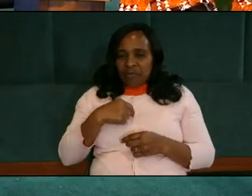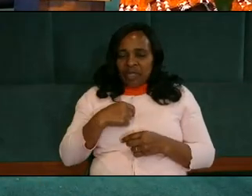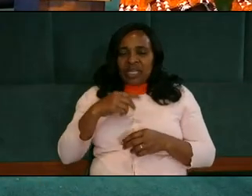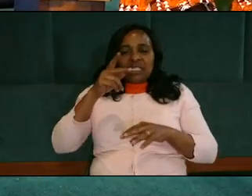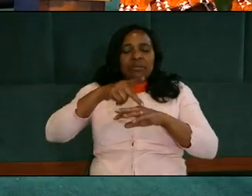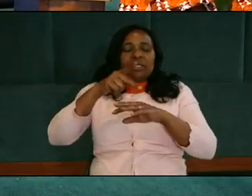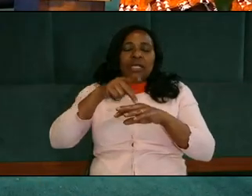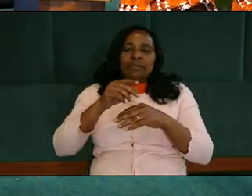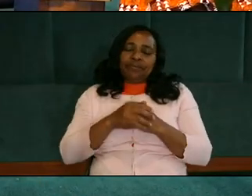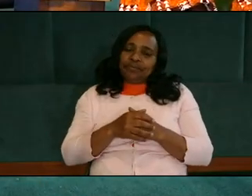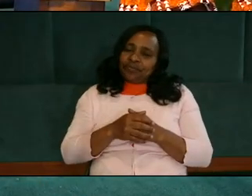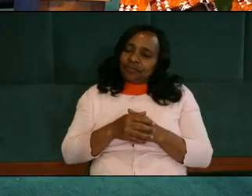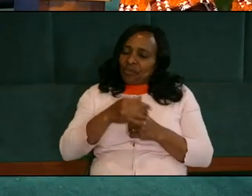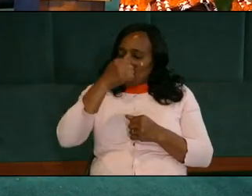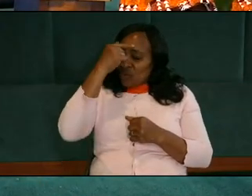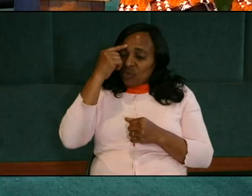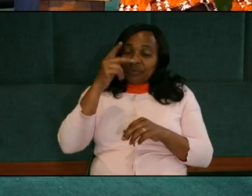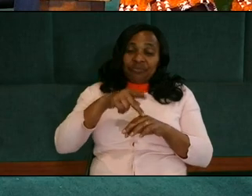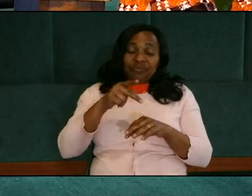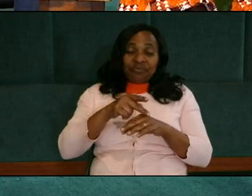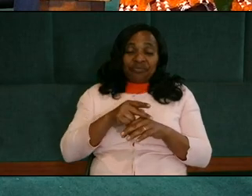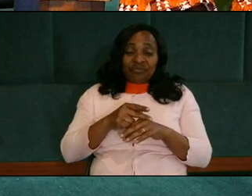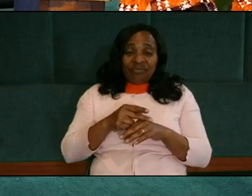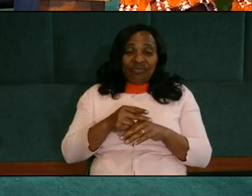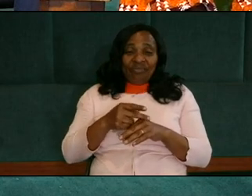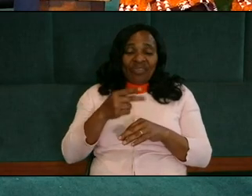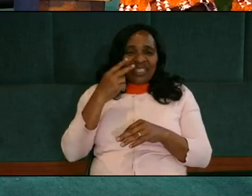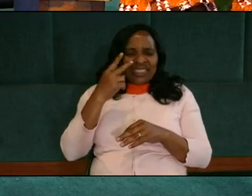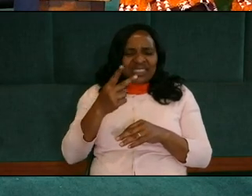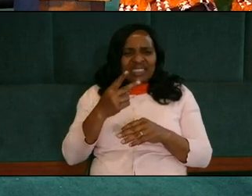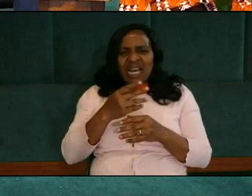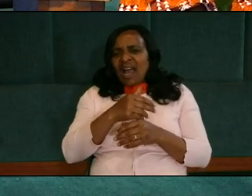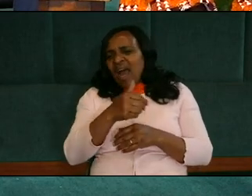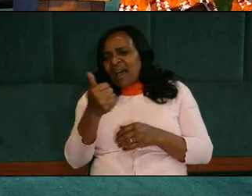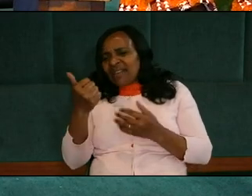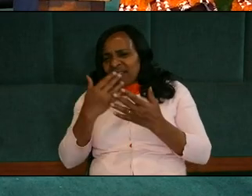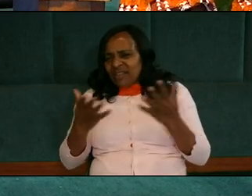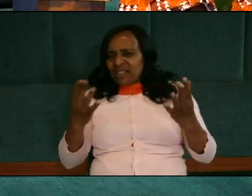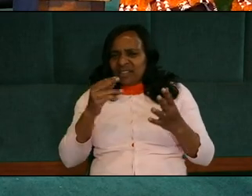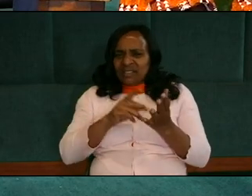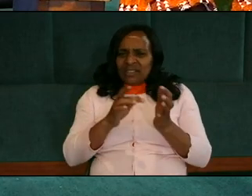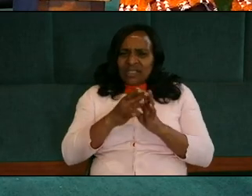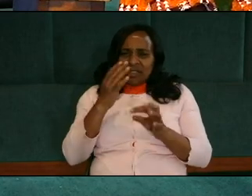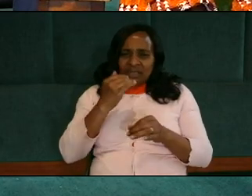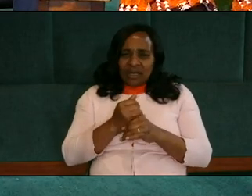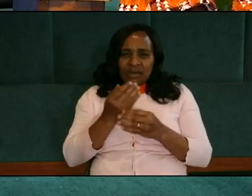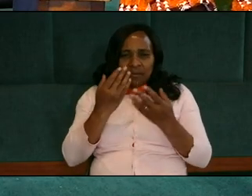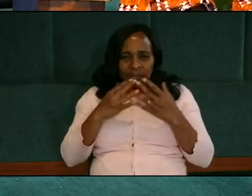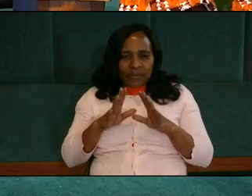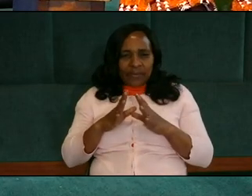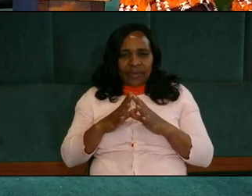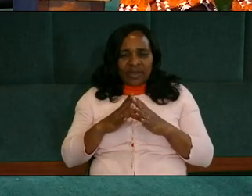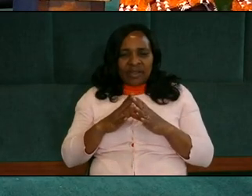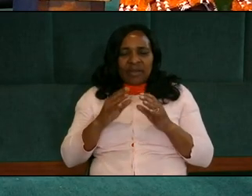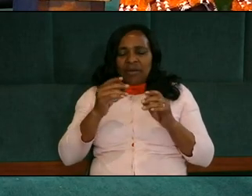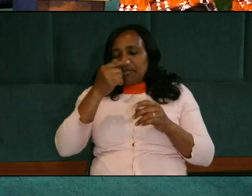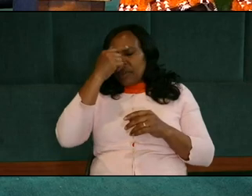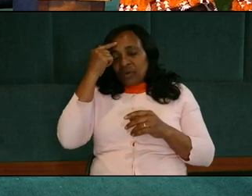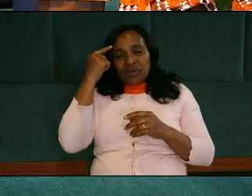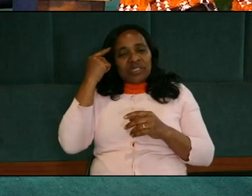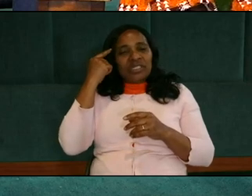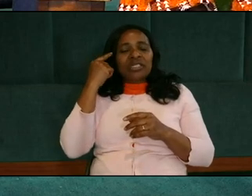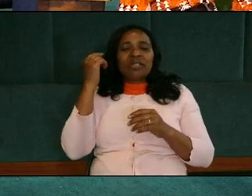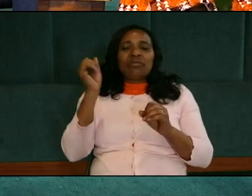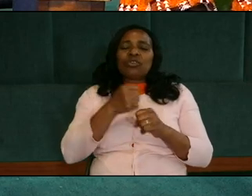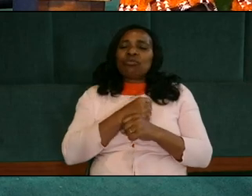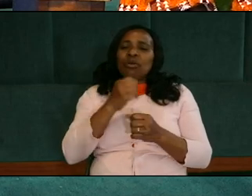Peter, because Peter had seen many other wonders that Jesus had done. And I don't even feel like he showed any faith, because he didn't